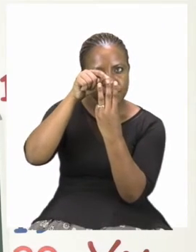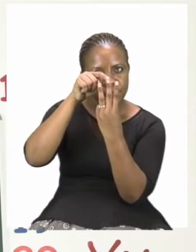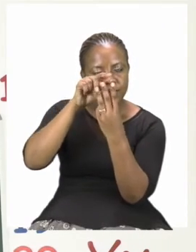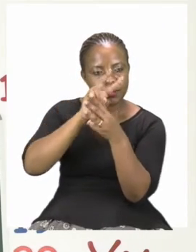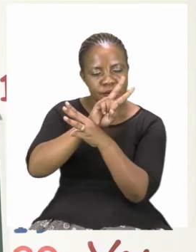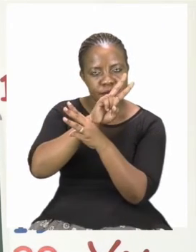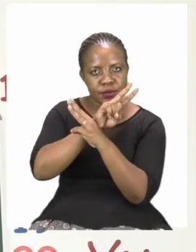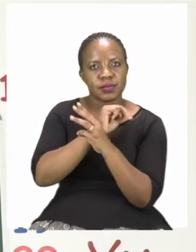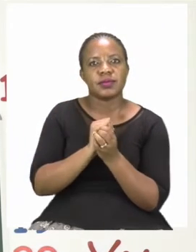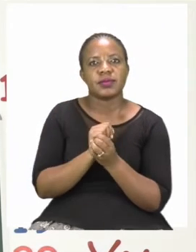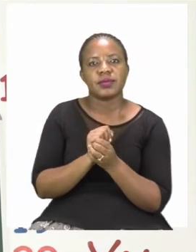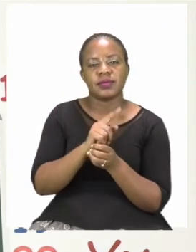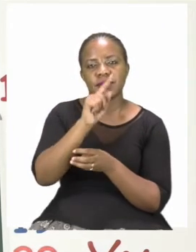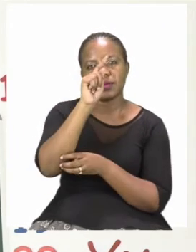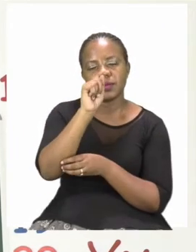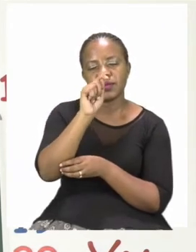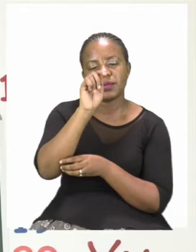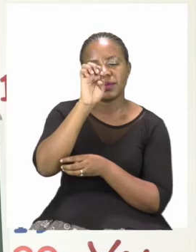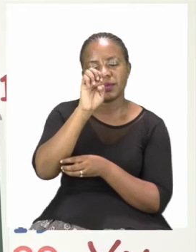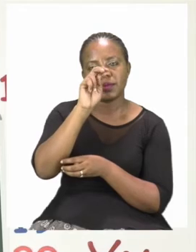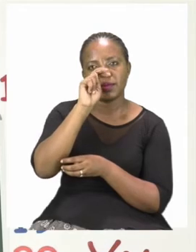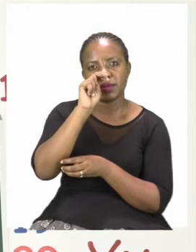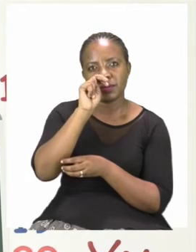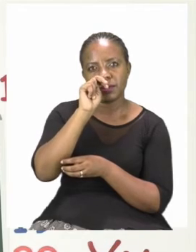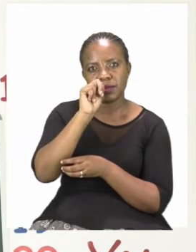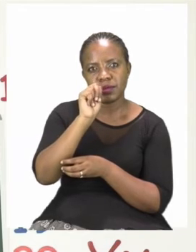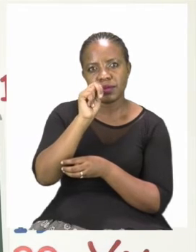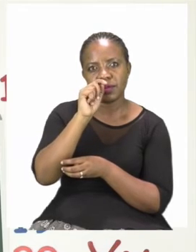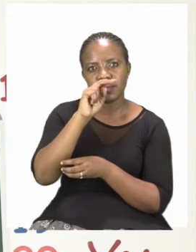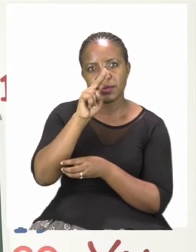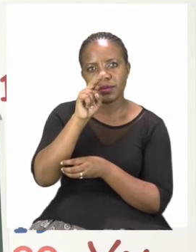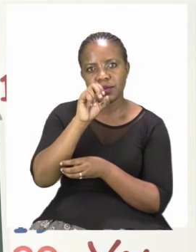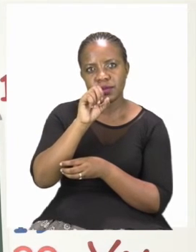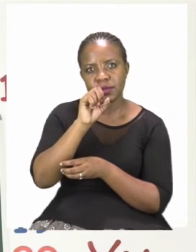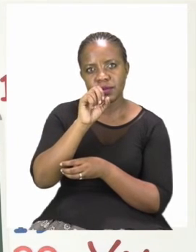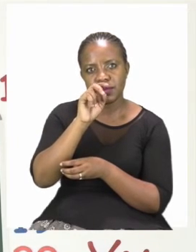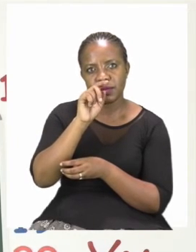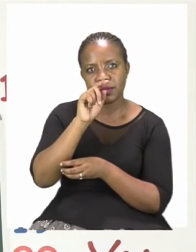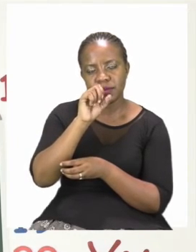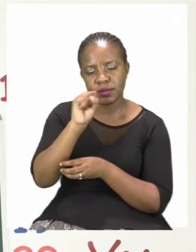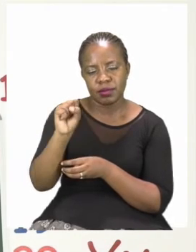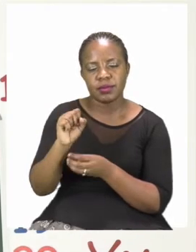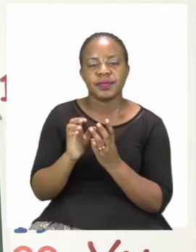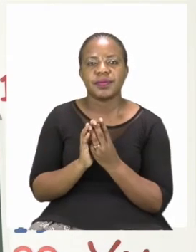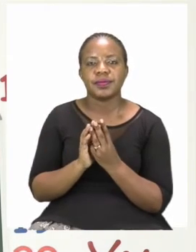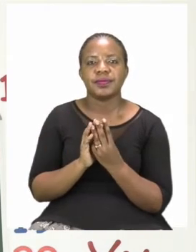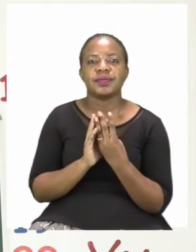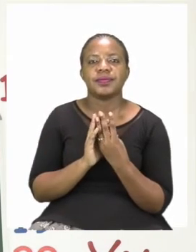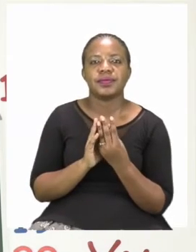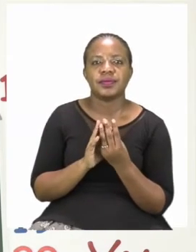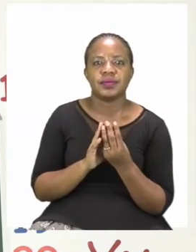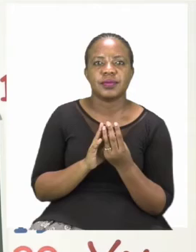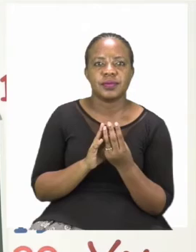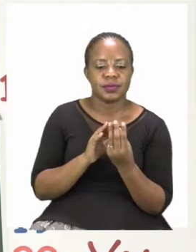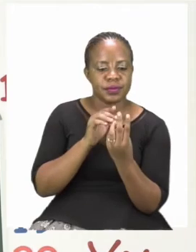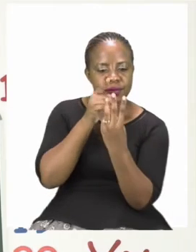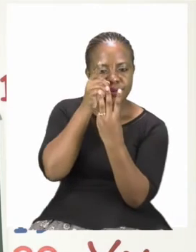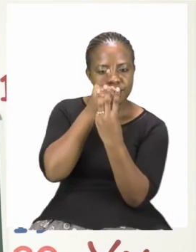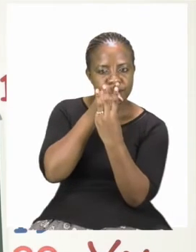family, and anyone who will listen. I will see you soon after this advert